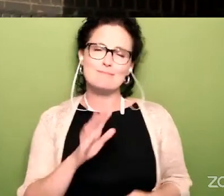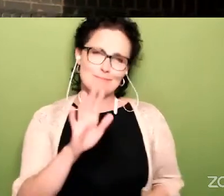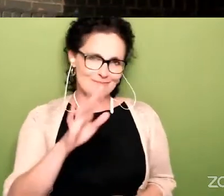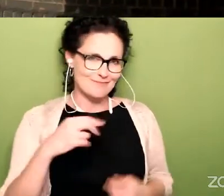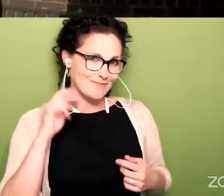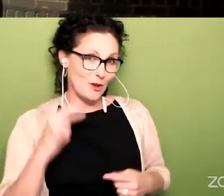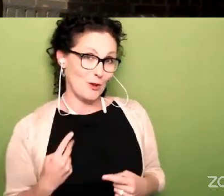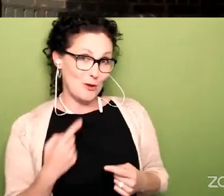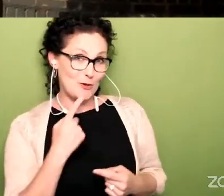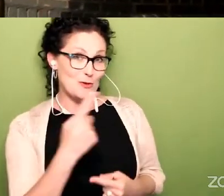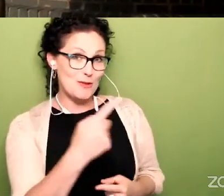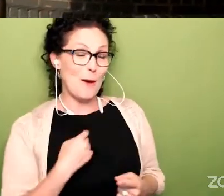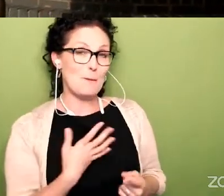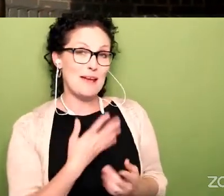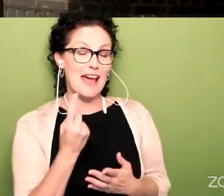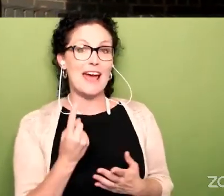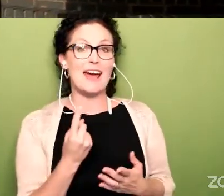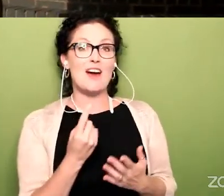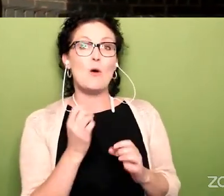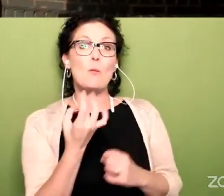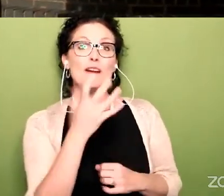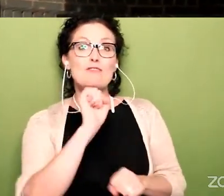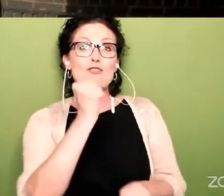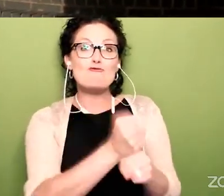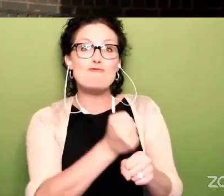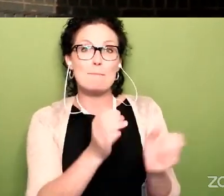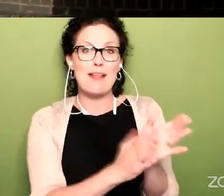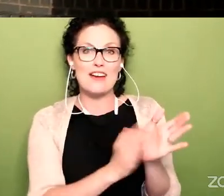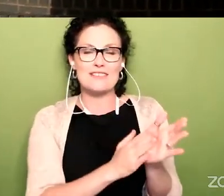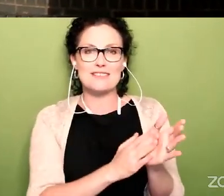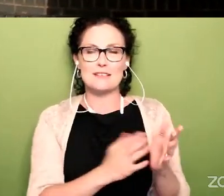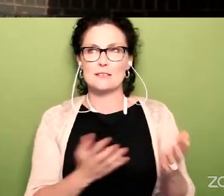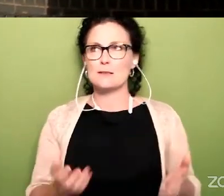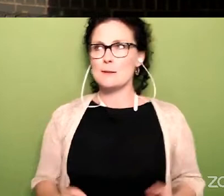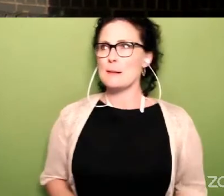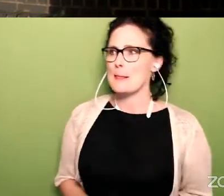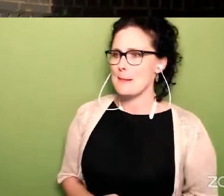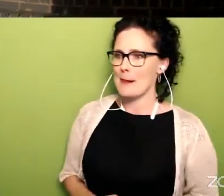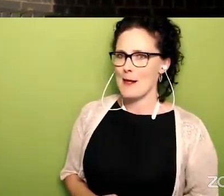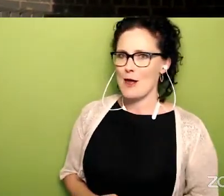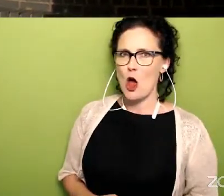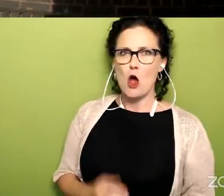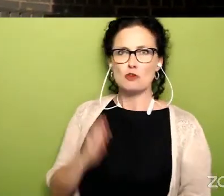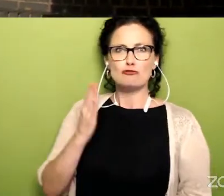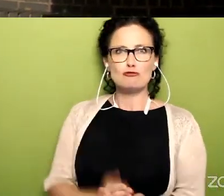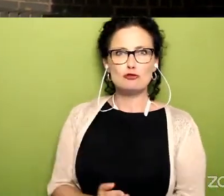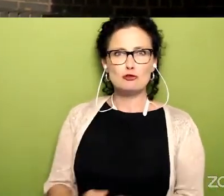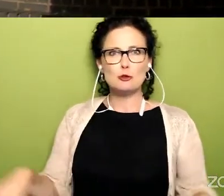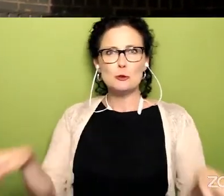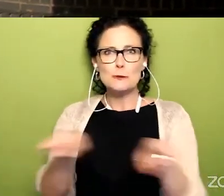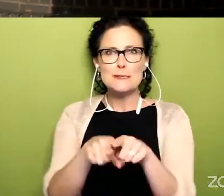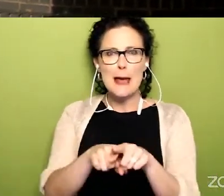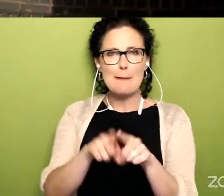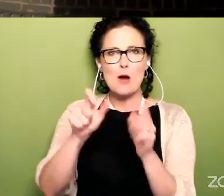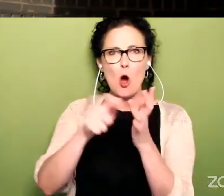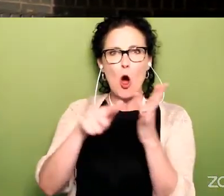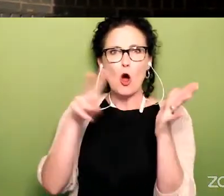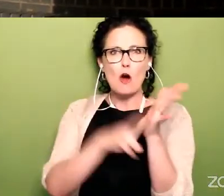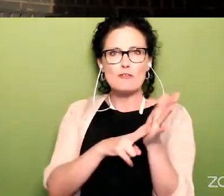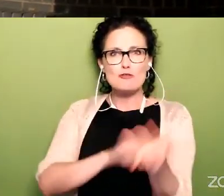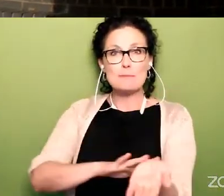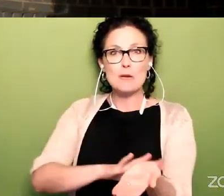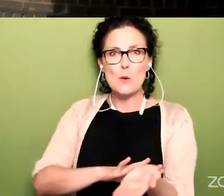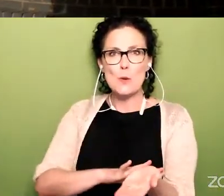blue? Oh, in medieval times, Cov invented a type of dye that weavers would use all over the country. It was a kind of blue, but no one knew